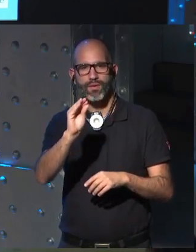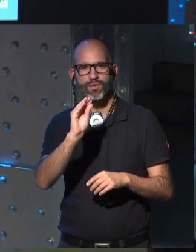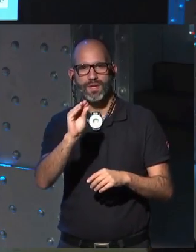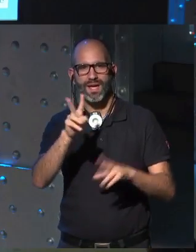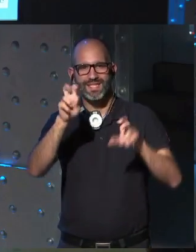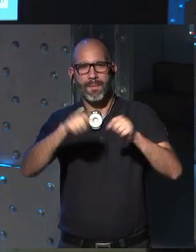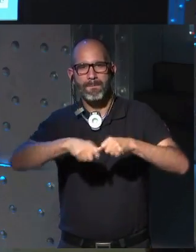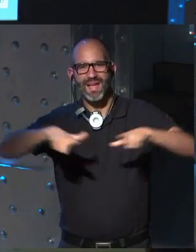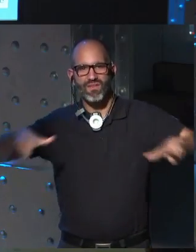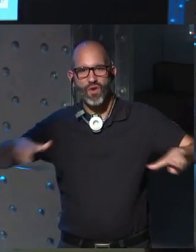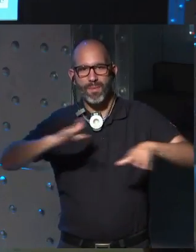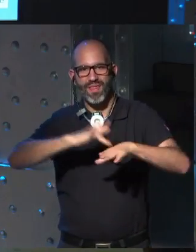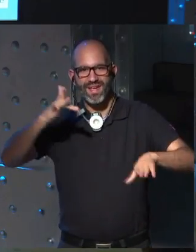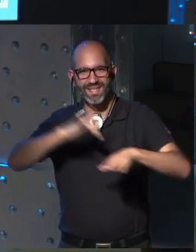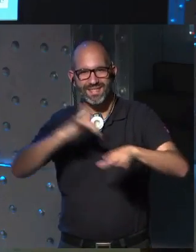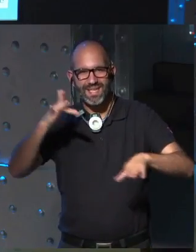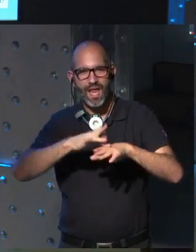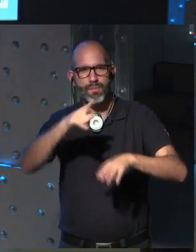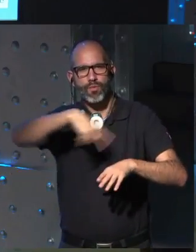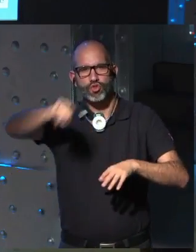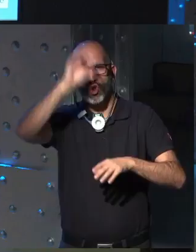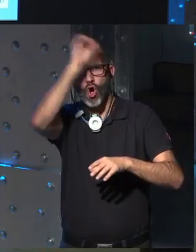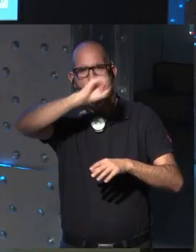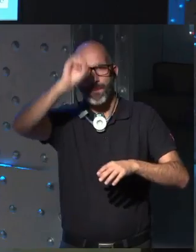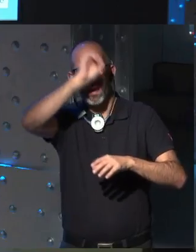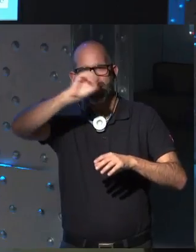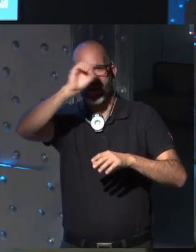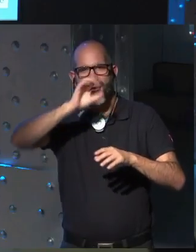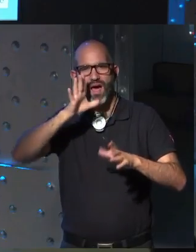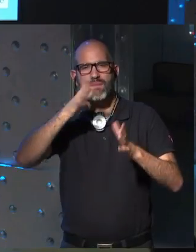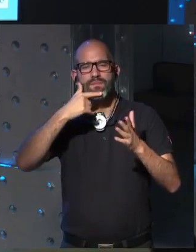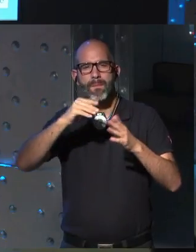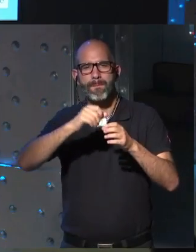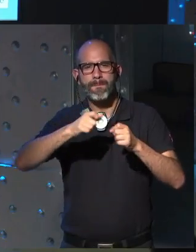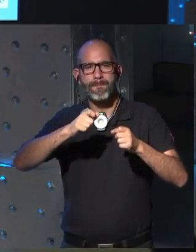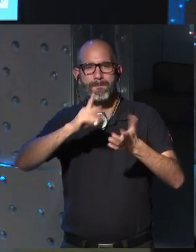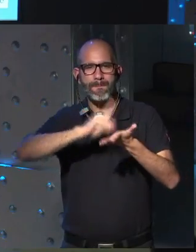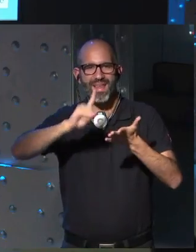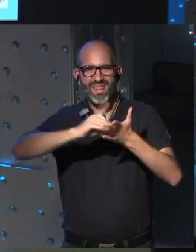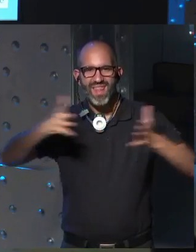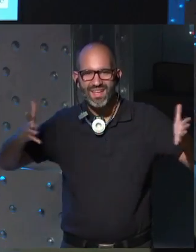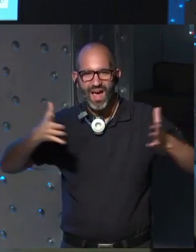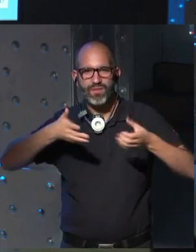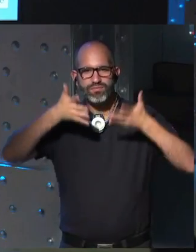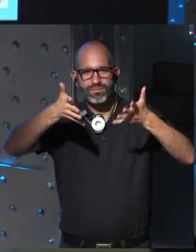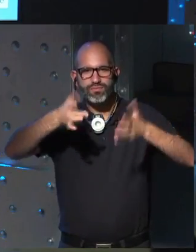here on digital platforms. What do you think about recommending bands through big